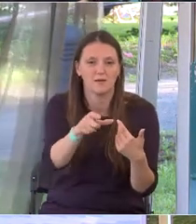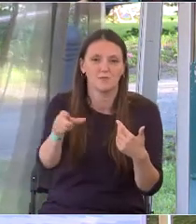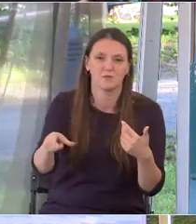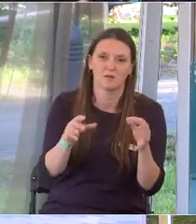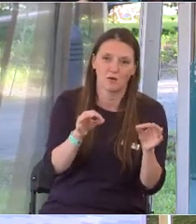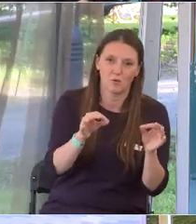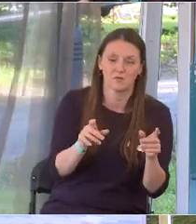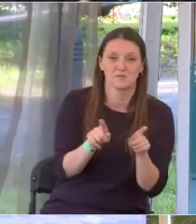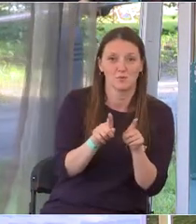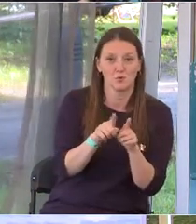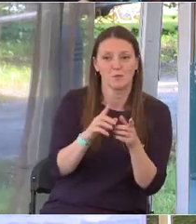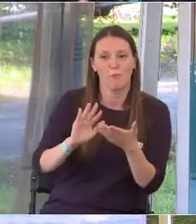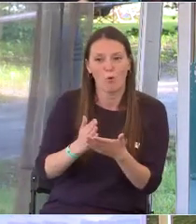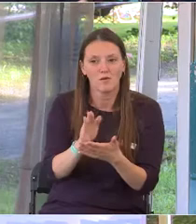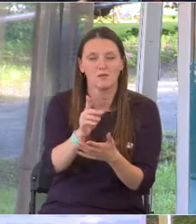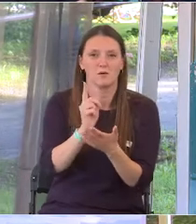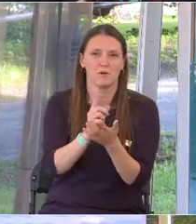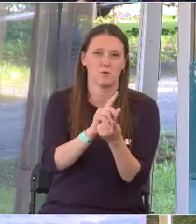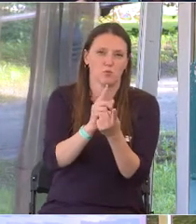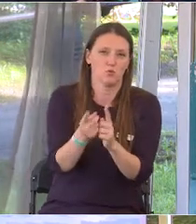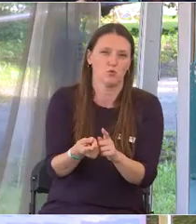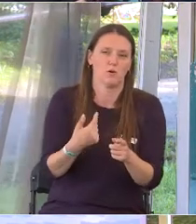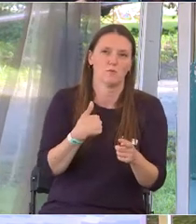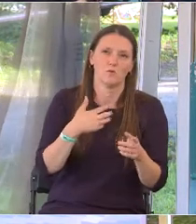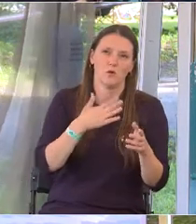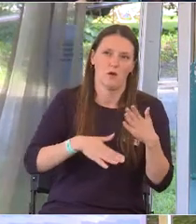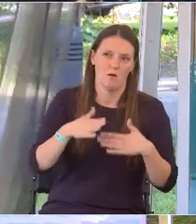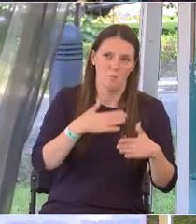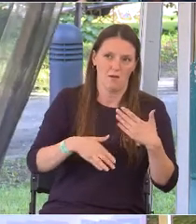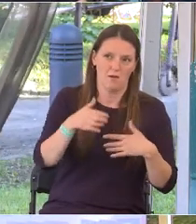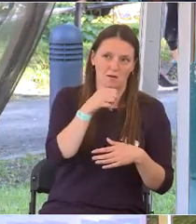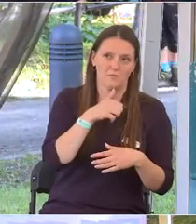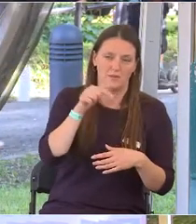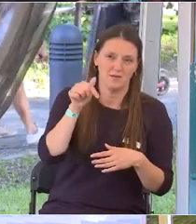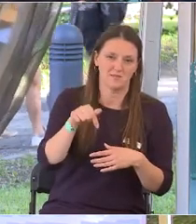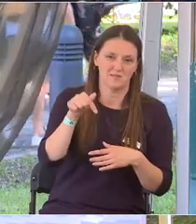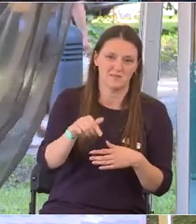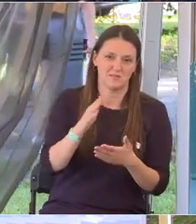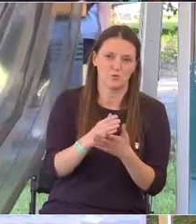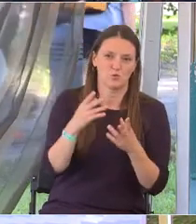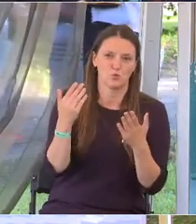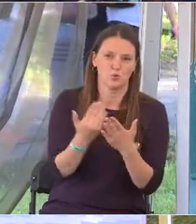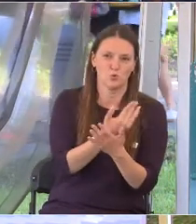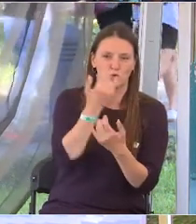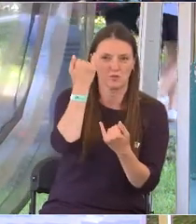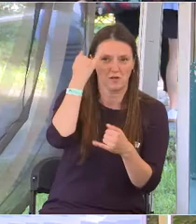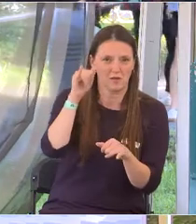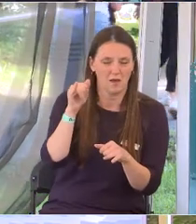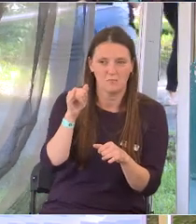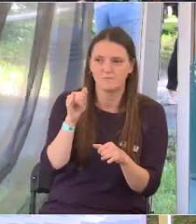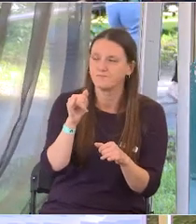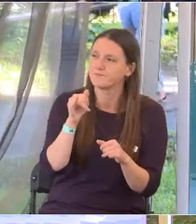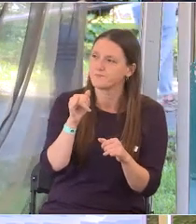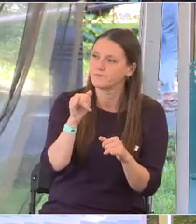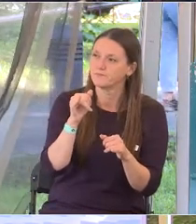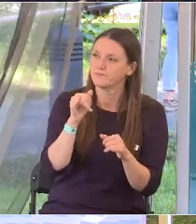understand. And another fact that we have been seeing this sort of initiative called upon